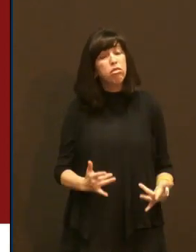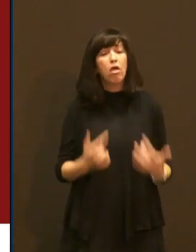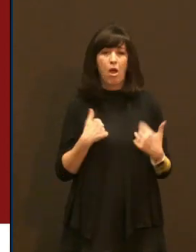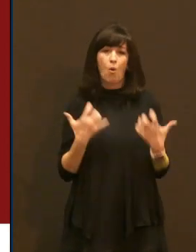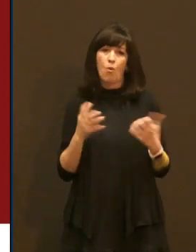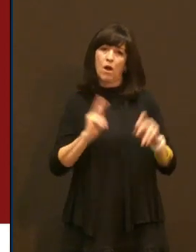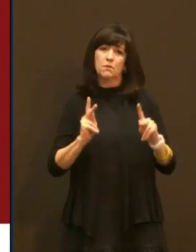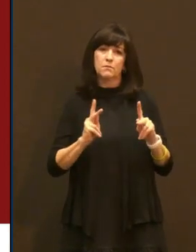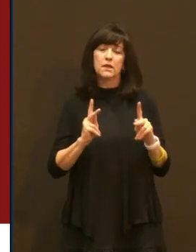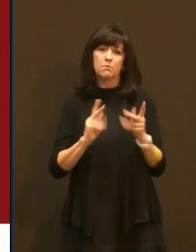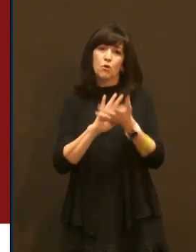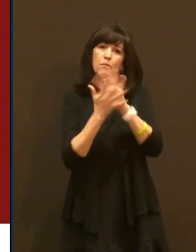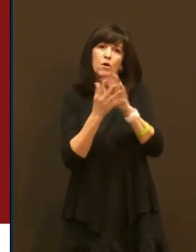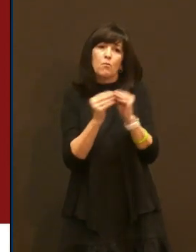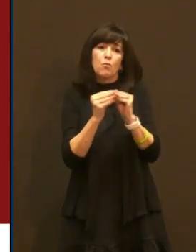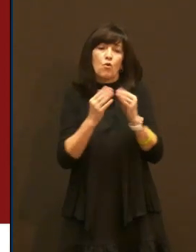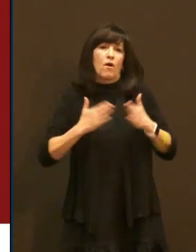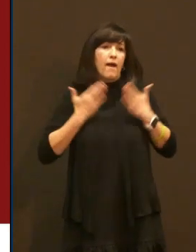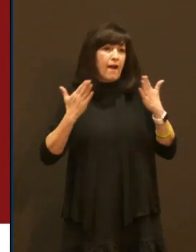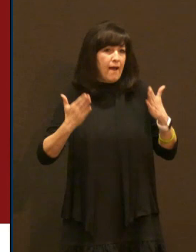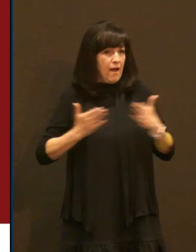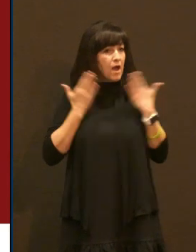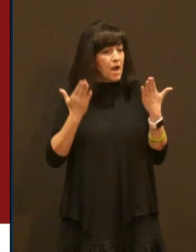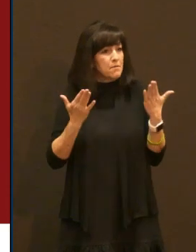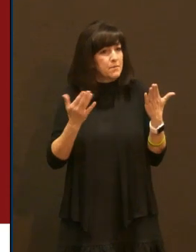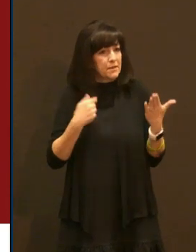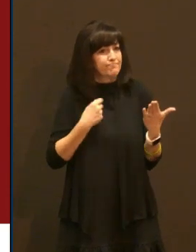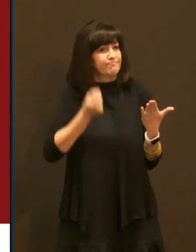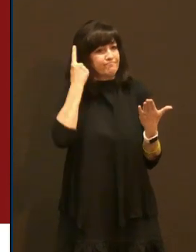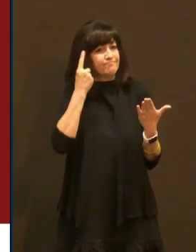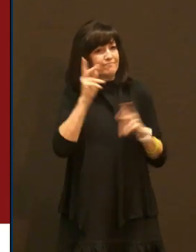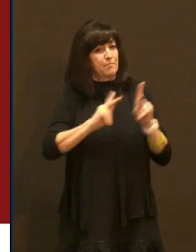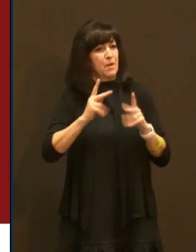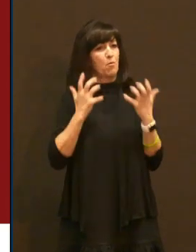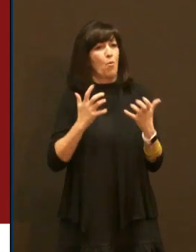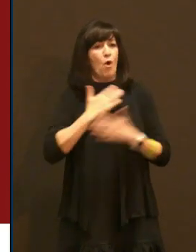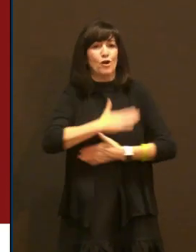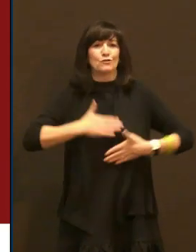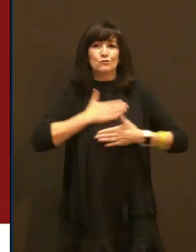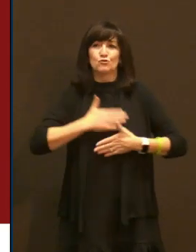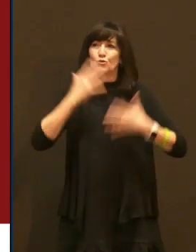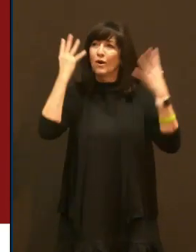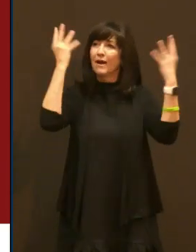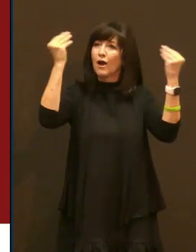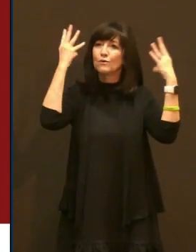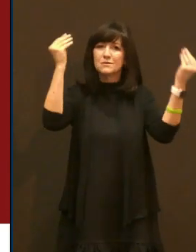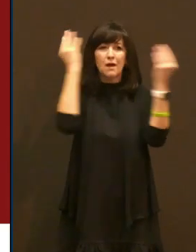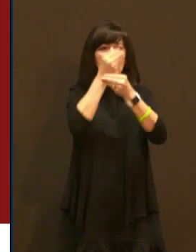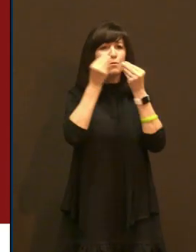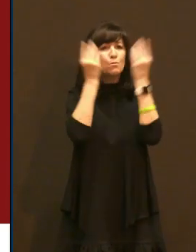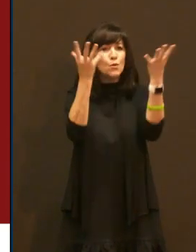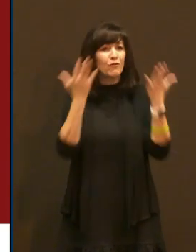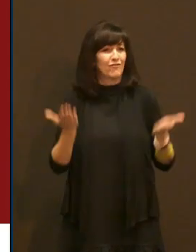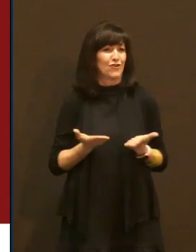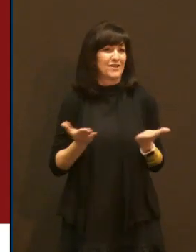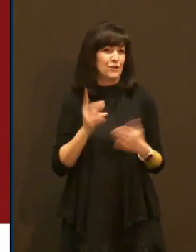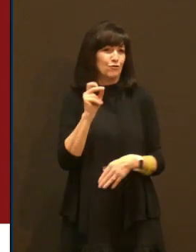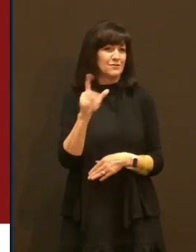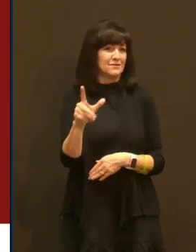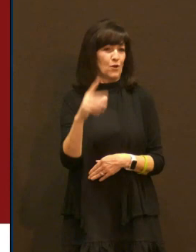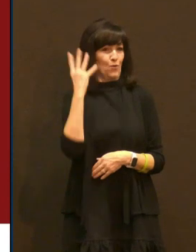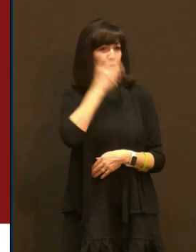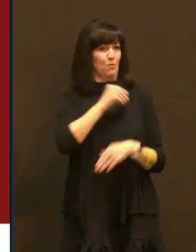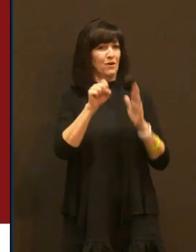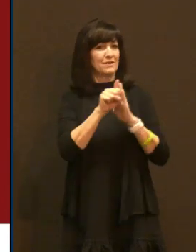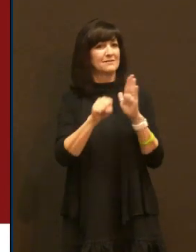our natural heritage and the beauty of the outdoors here in Delaware. And I think it